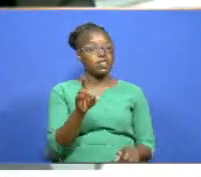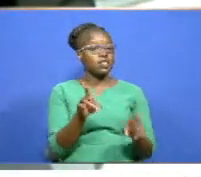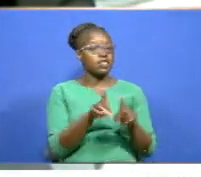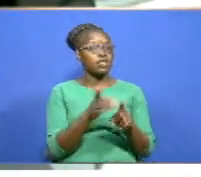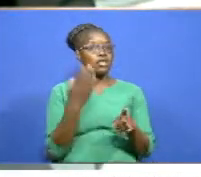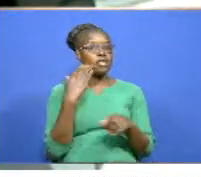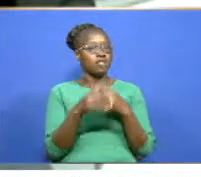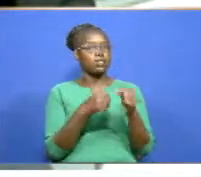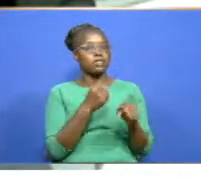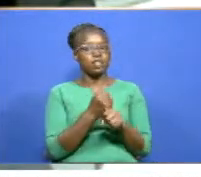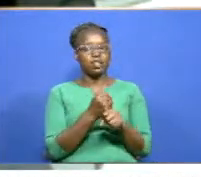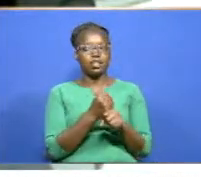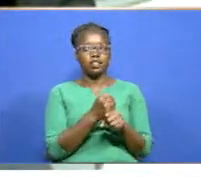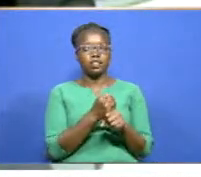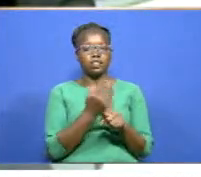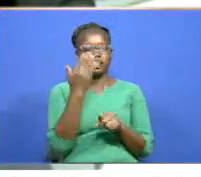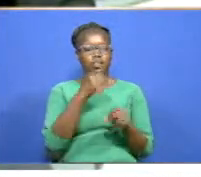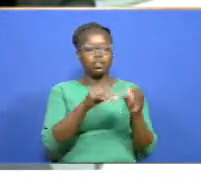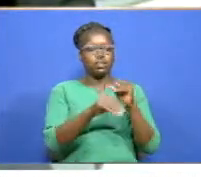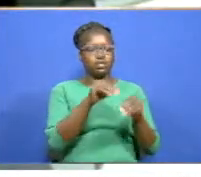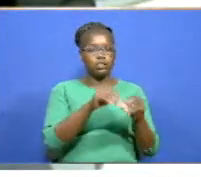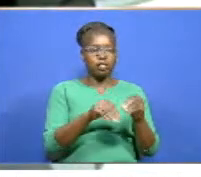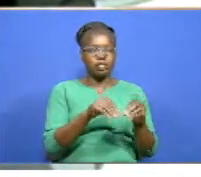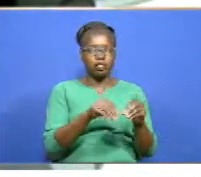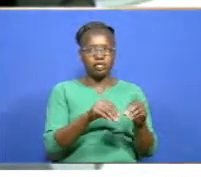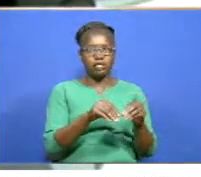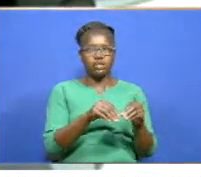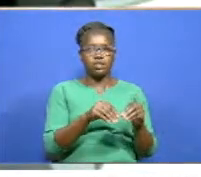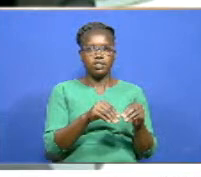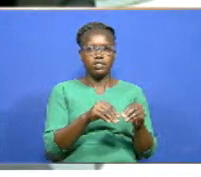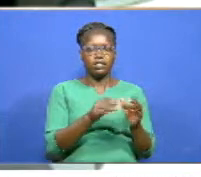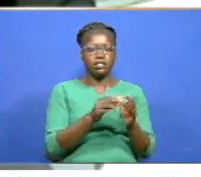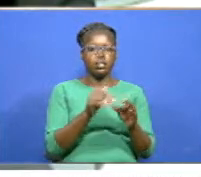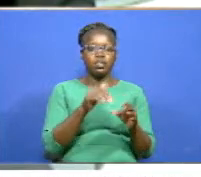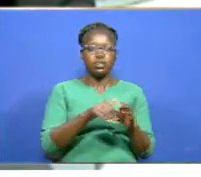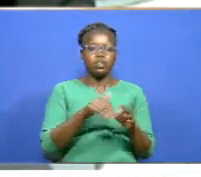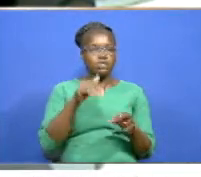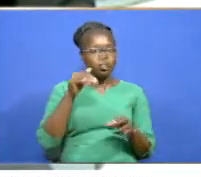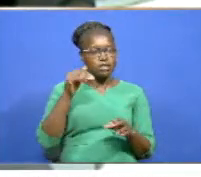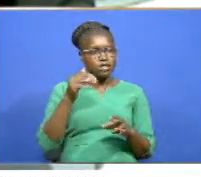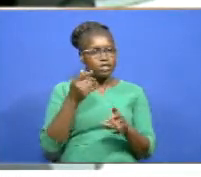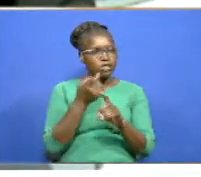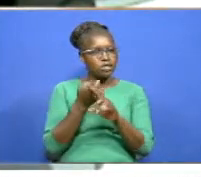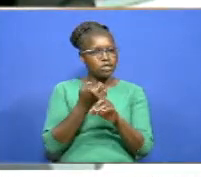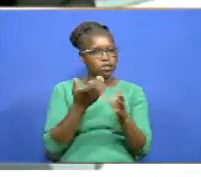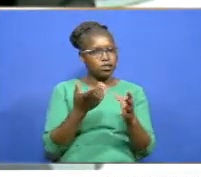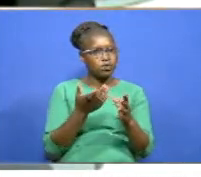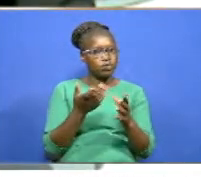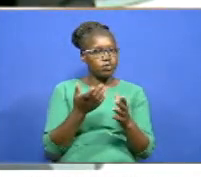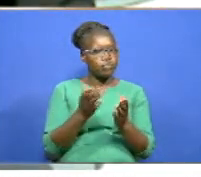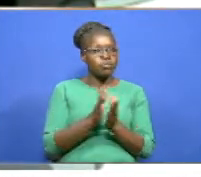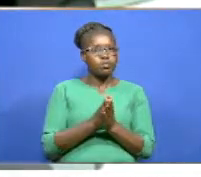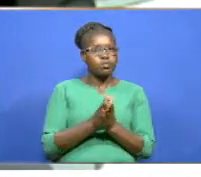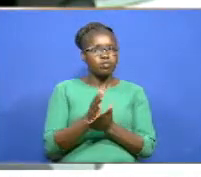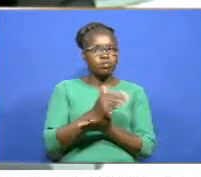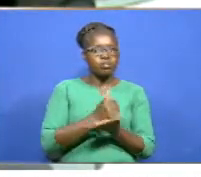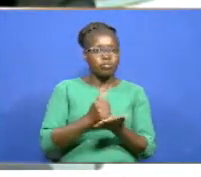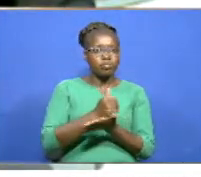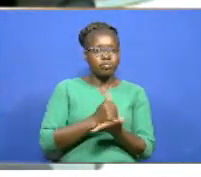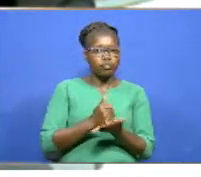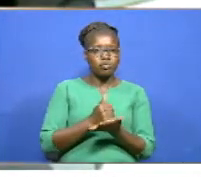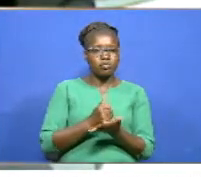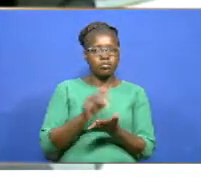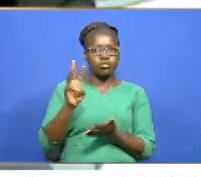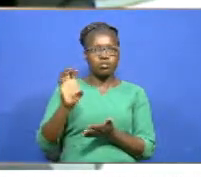last year when we had the by-elections, and especially at Msambweni, looking at in Kahawa Wendani, looking at the voter